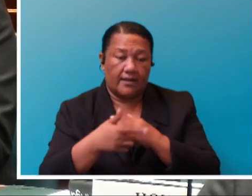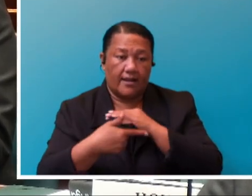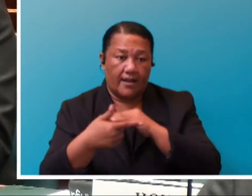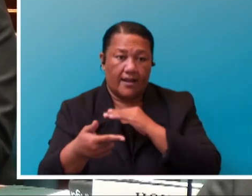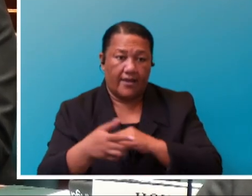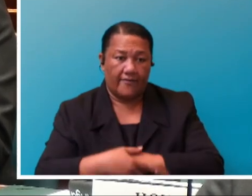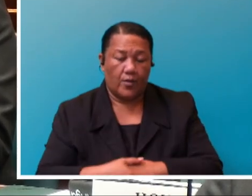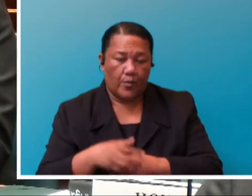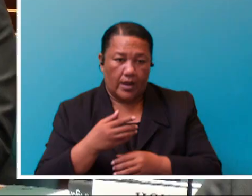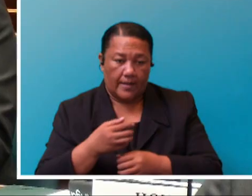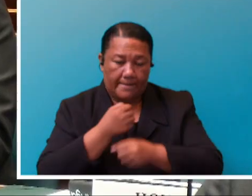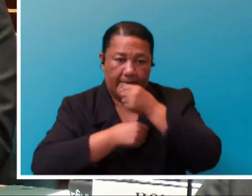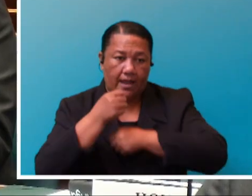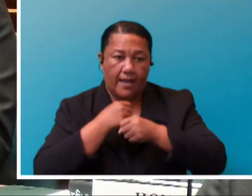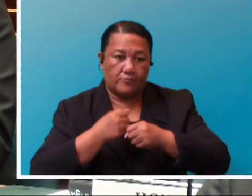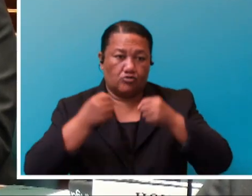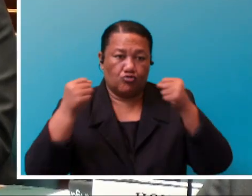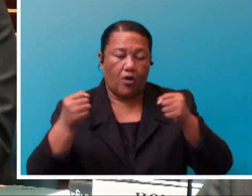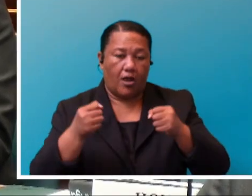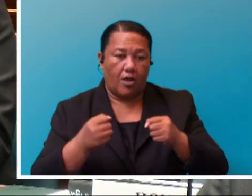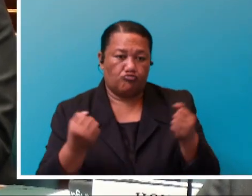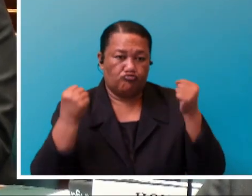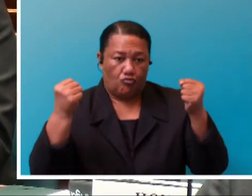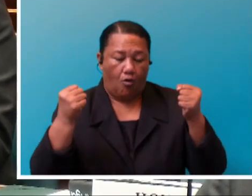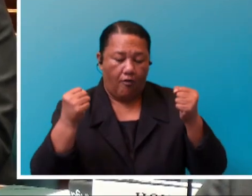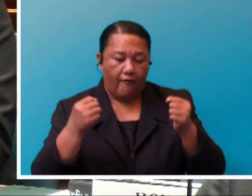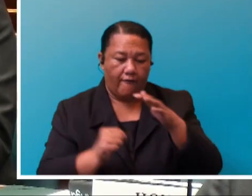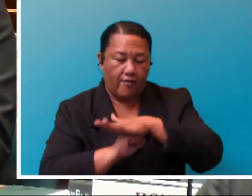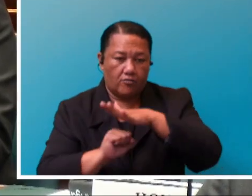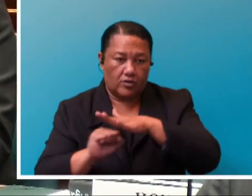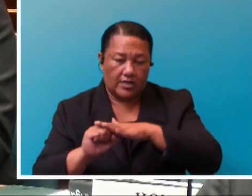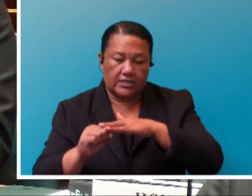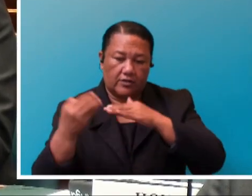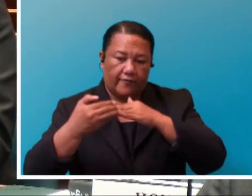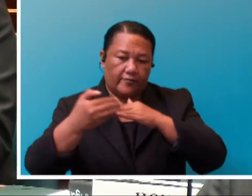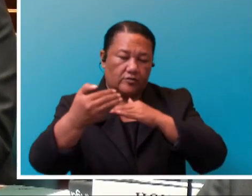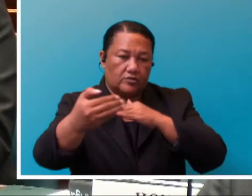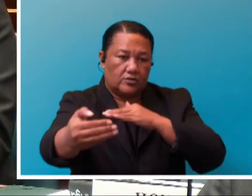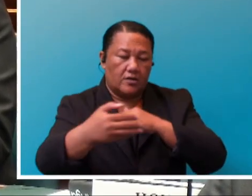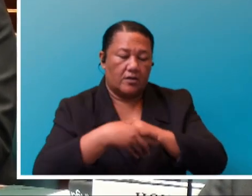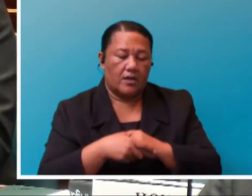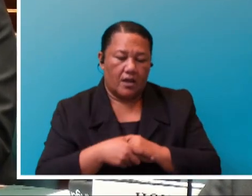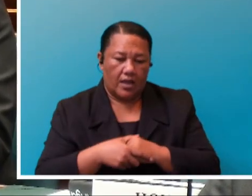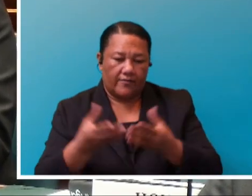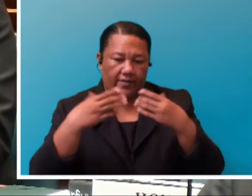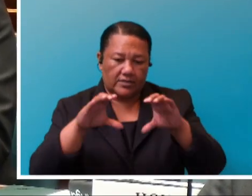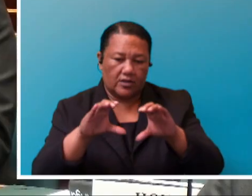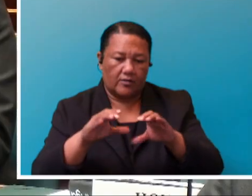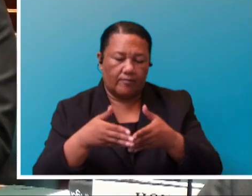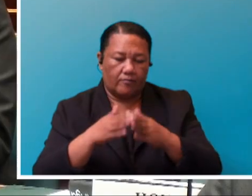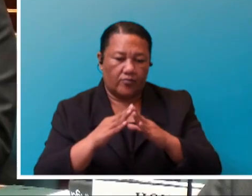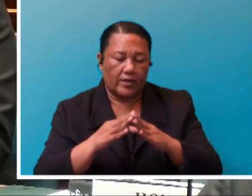will have a stronger case and a solid foundation for making significant infrastructure investment, including the installation of